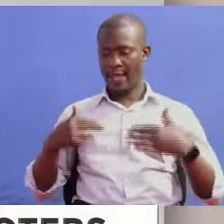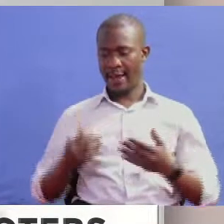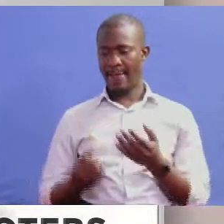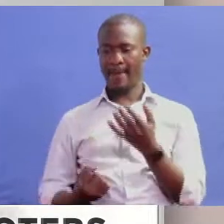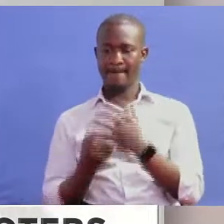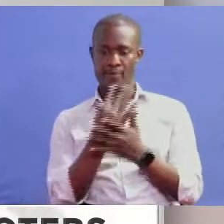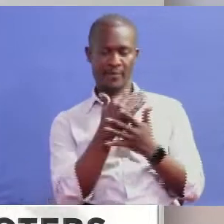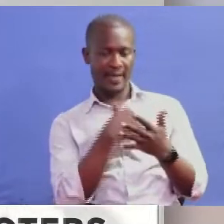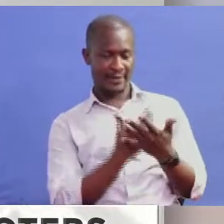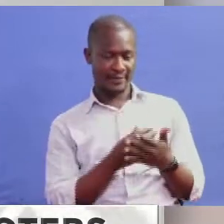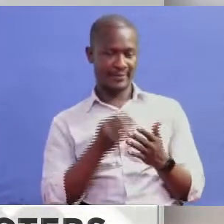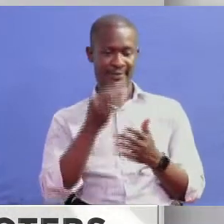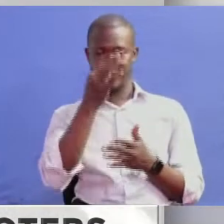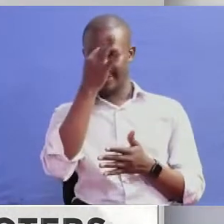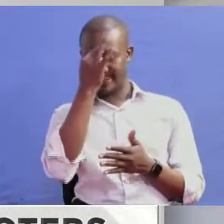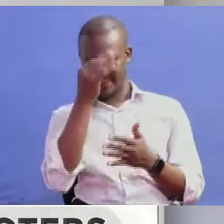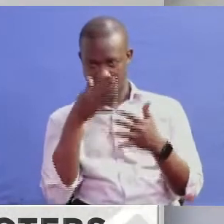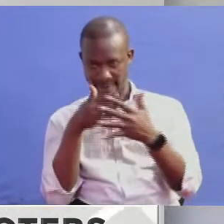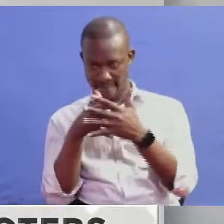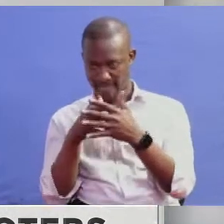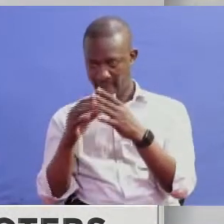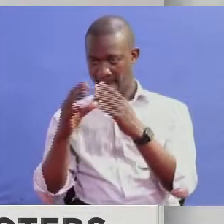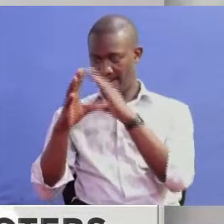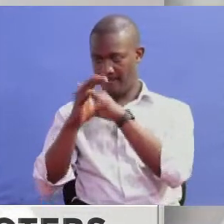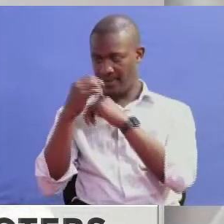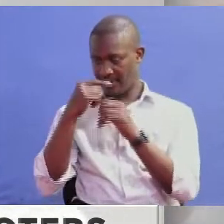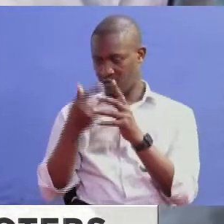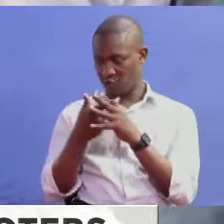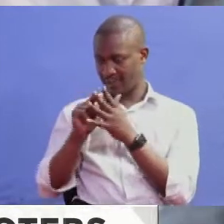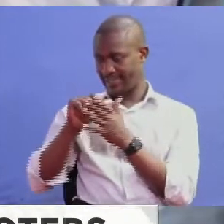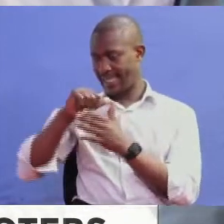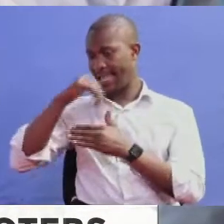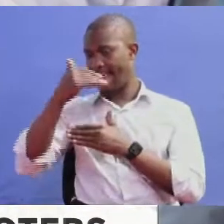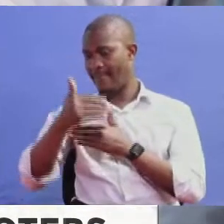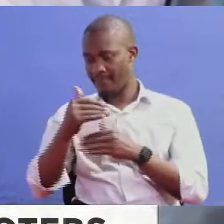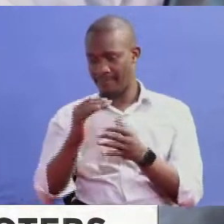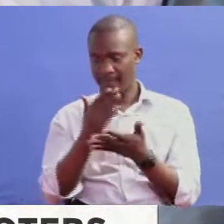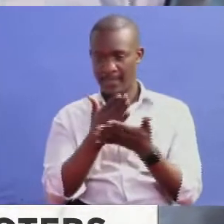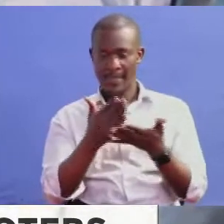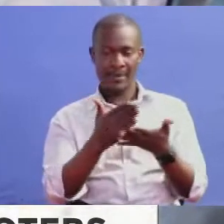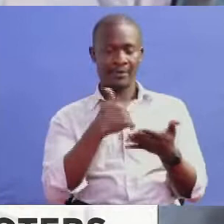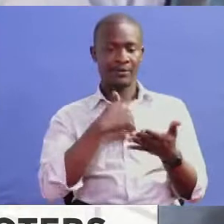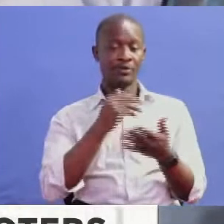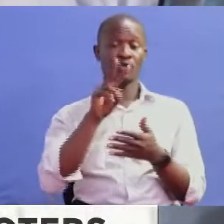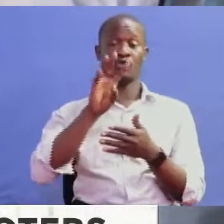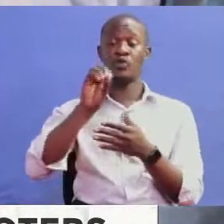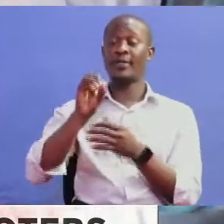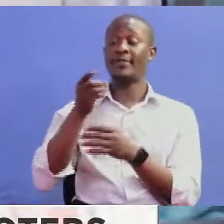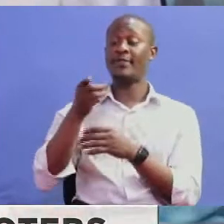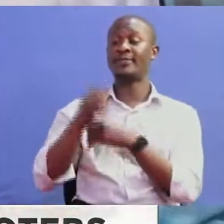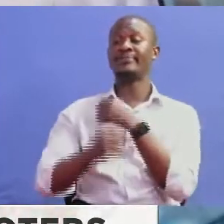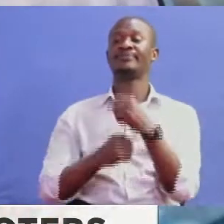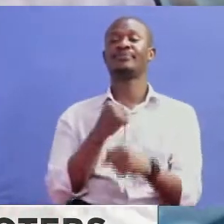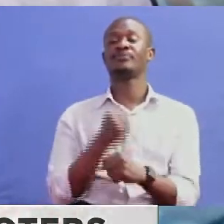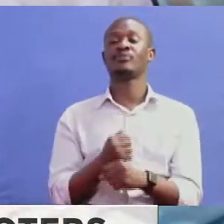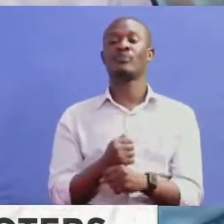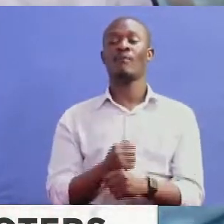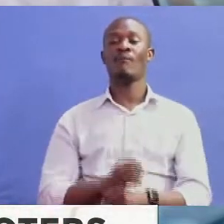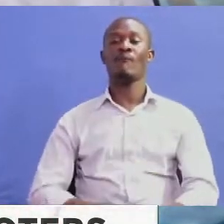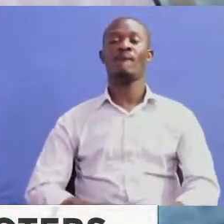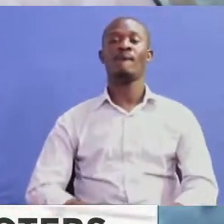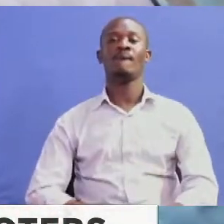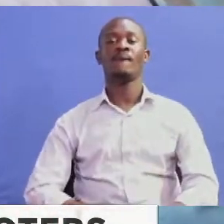disease prevention. The president will formally launch the next phase of the program on 20th October this year. Anyango